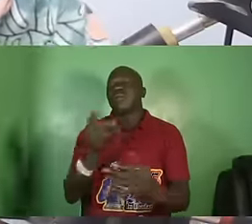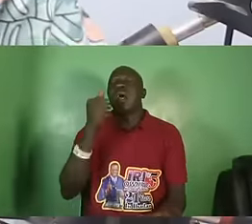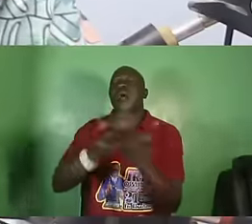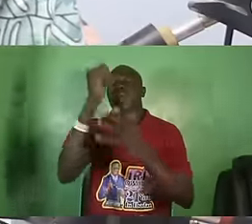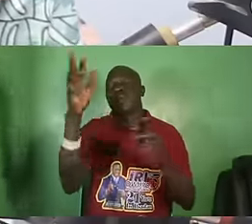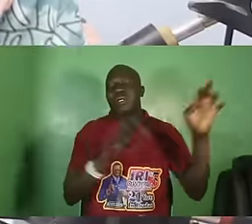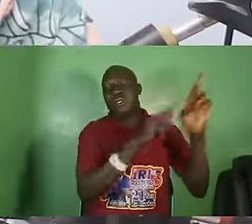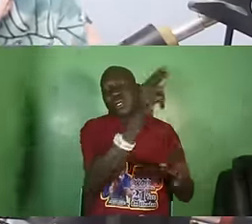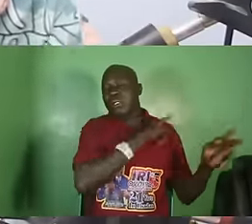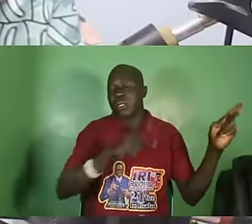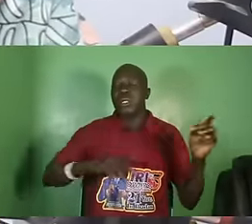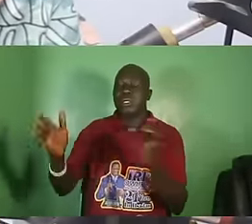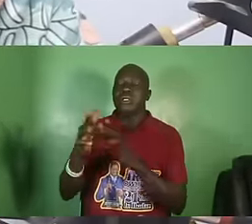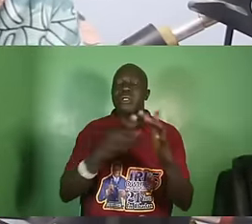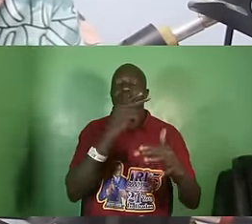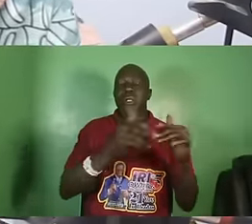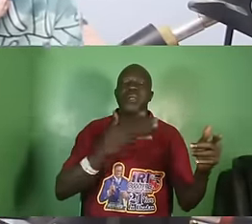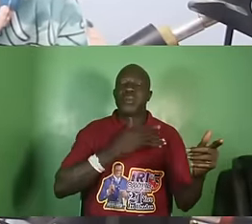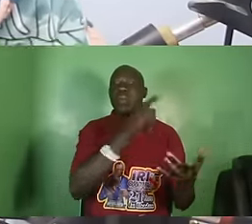Amen. Amen.